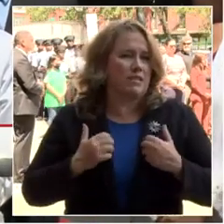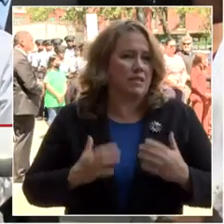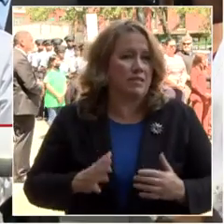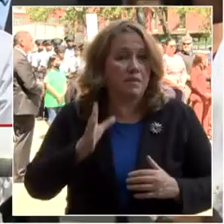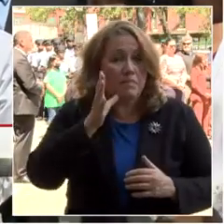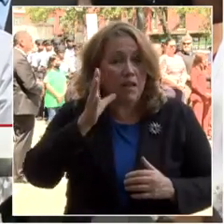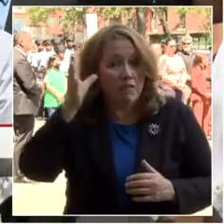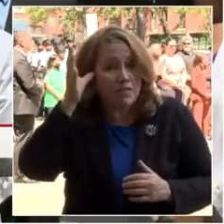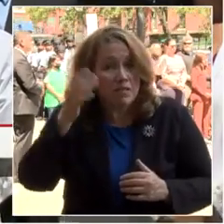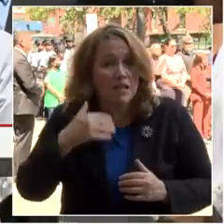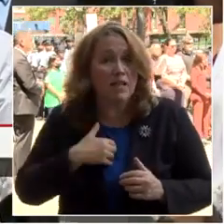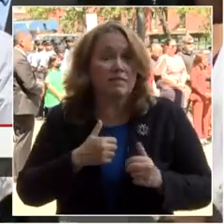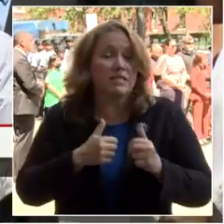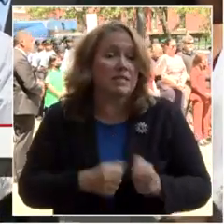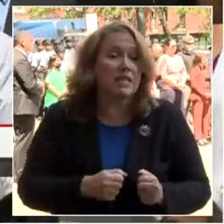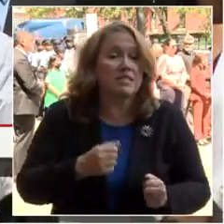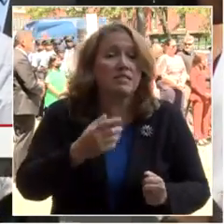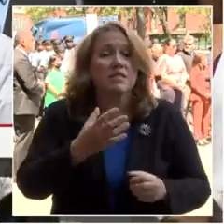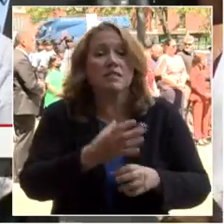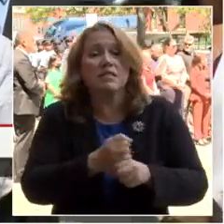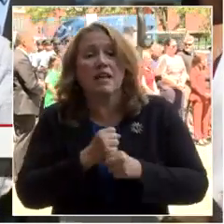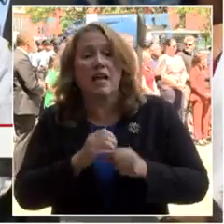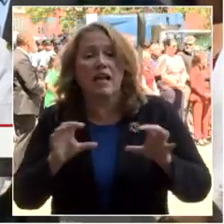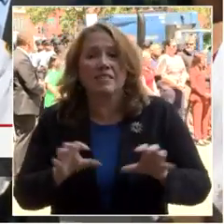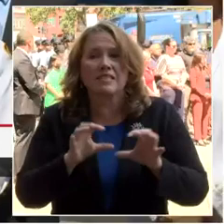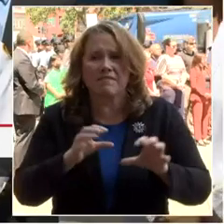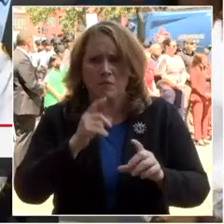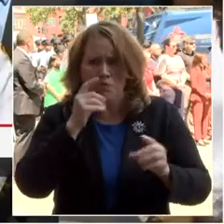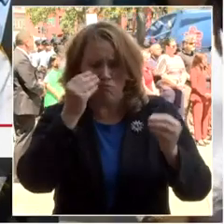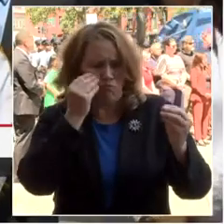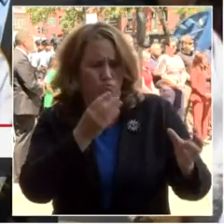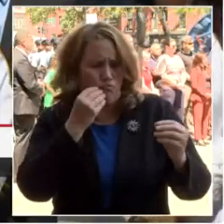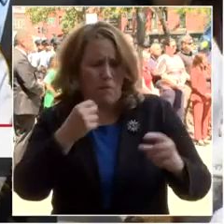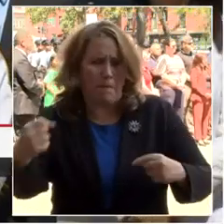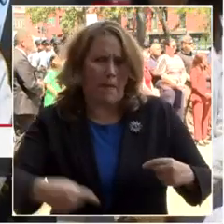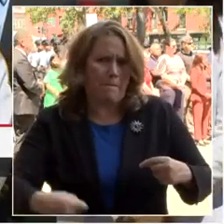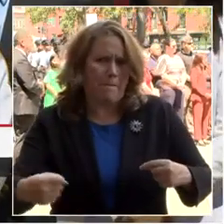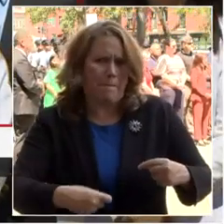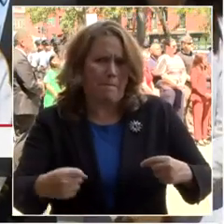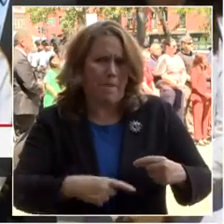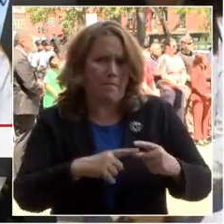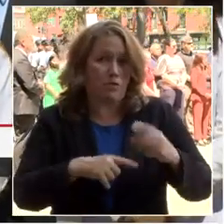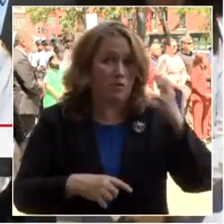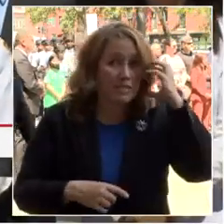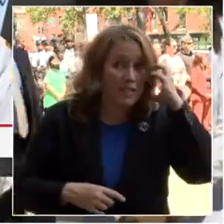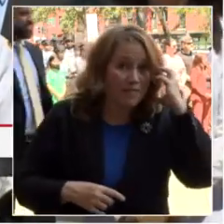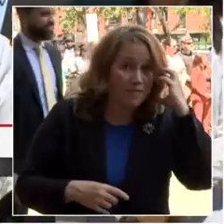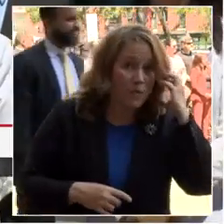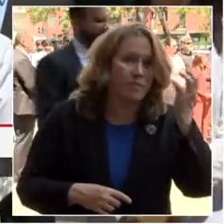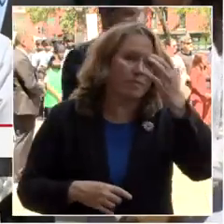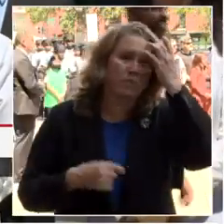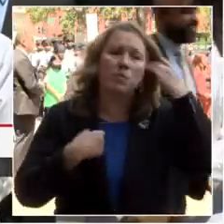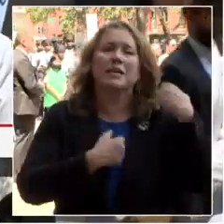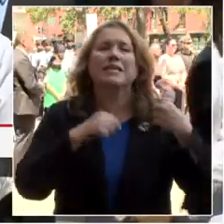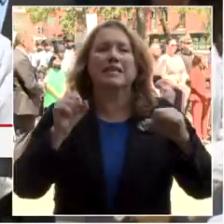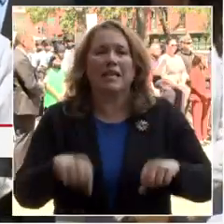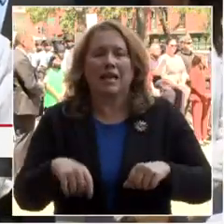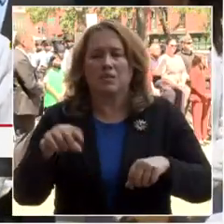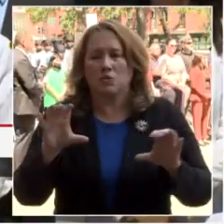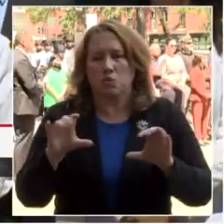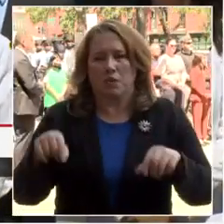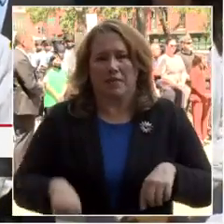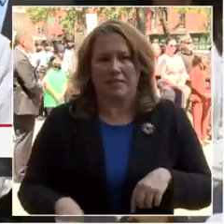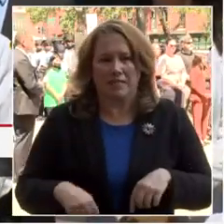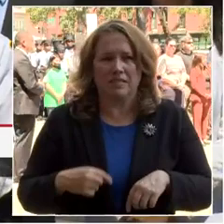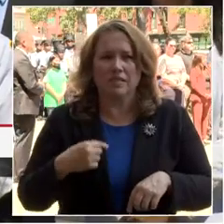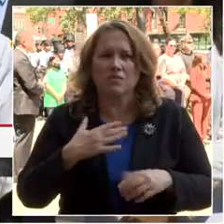receive activities directly to their phones that can engage young people. We can do this, DC. Let's enjoy and look out for